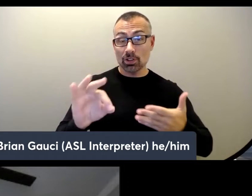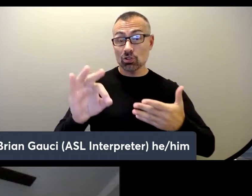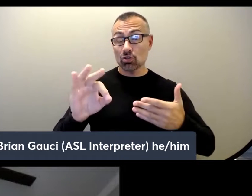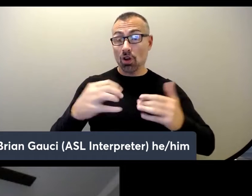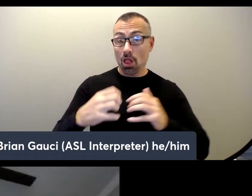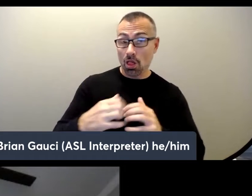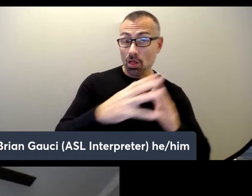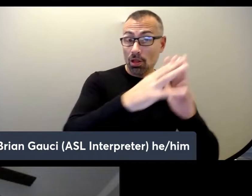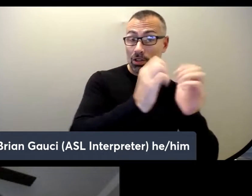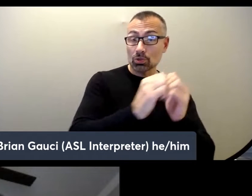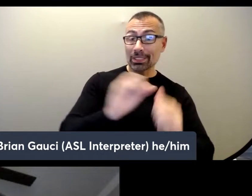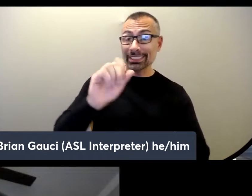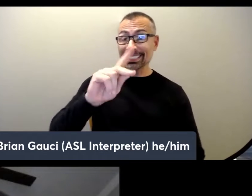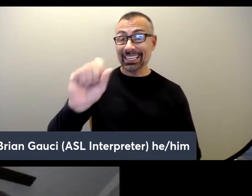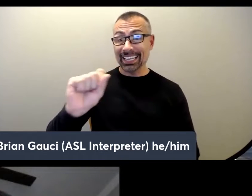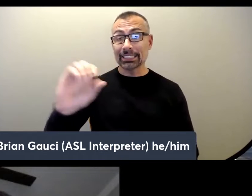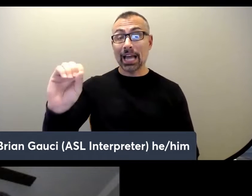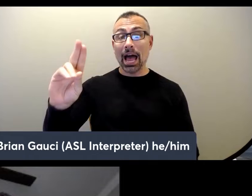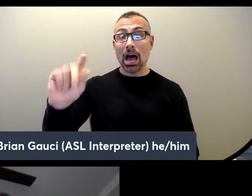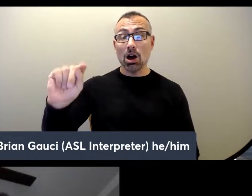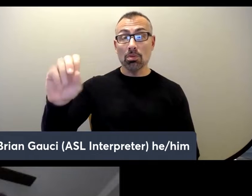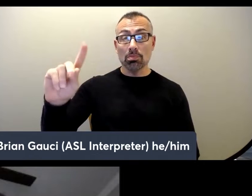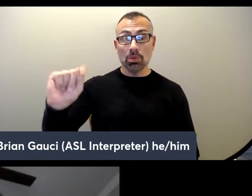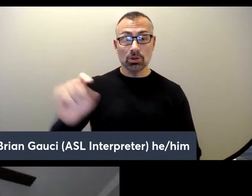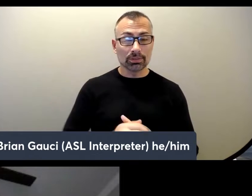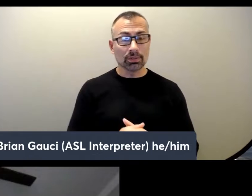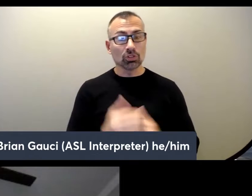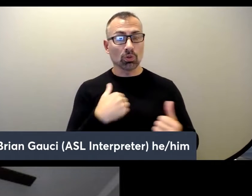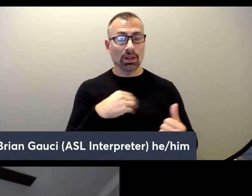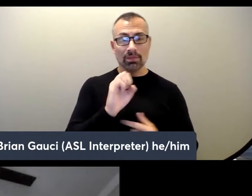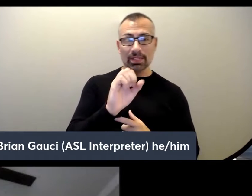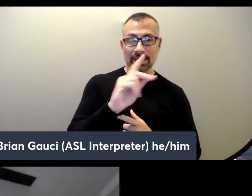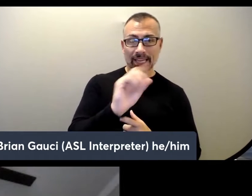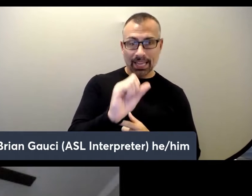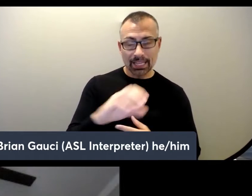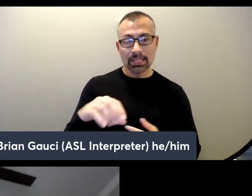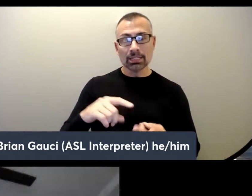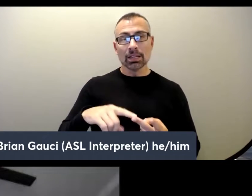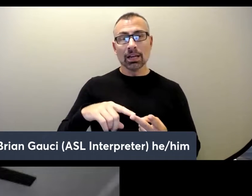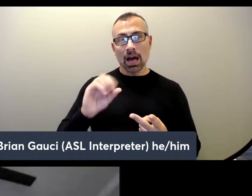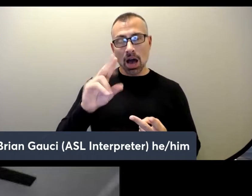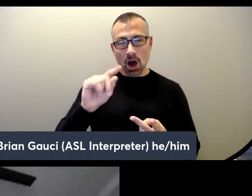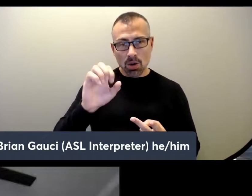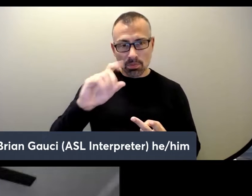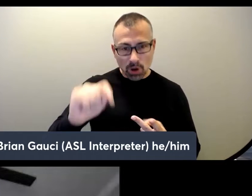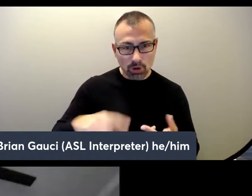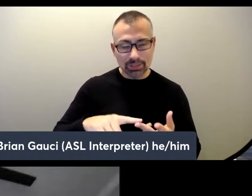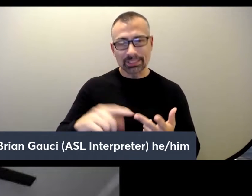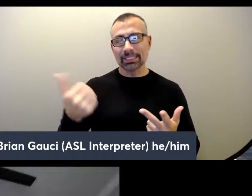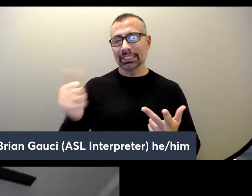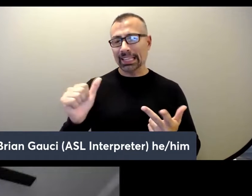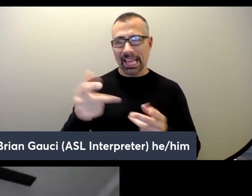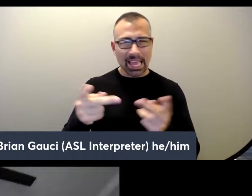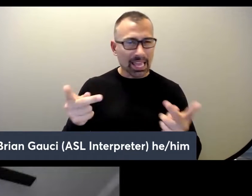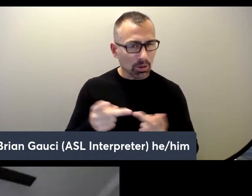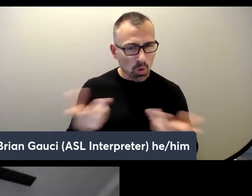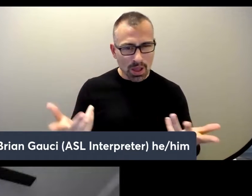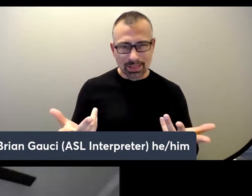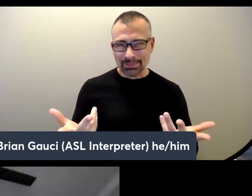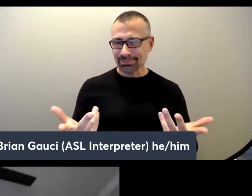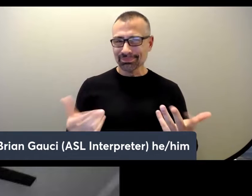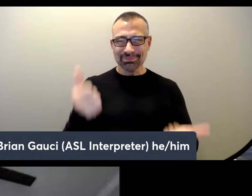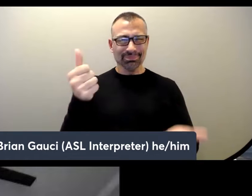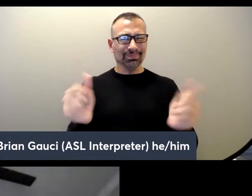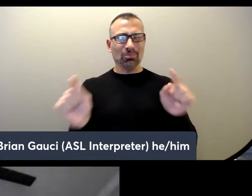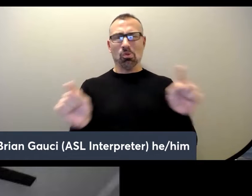know a lot of people probably are wondering, okay, so you've got EKS on Outposts, you've got EKS Anywhere. What's the difference? When should I use